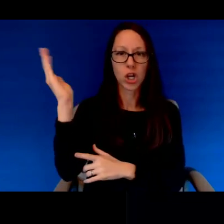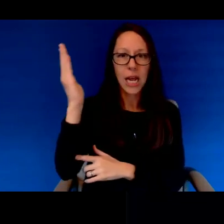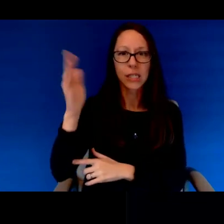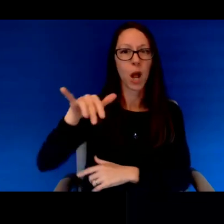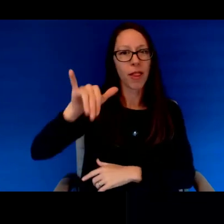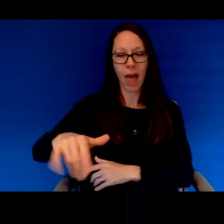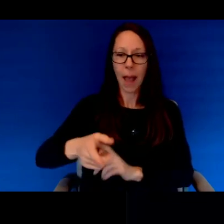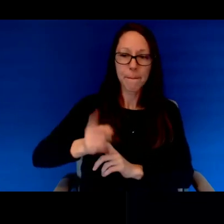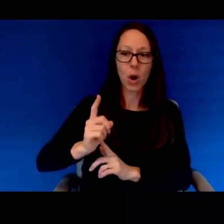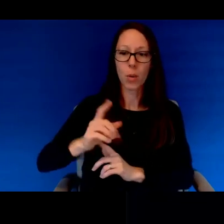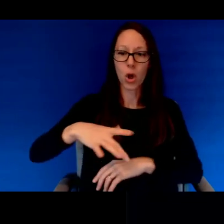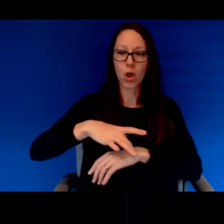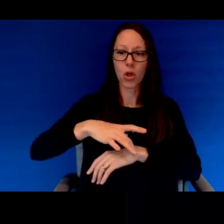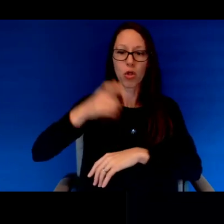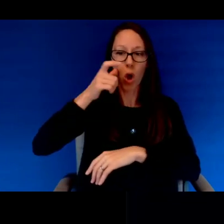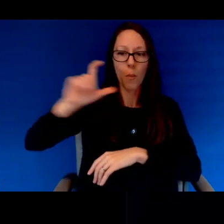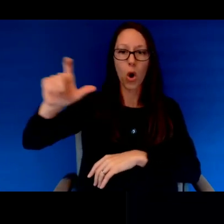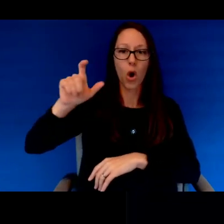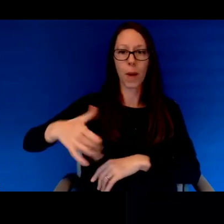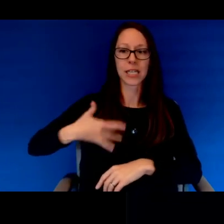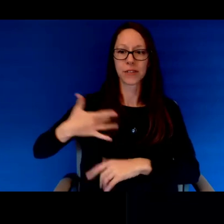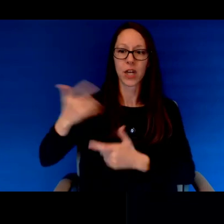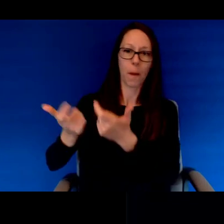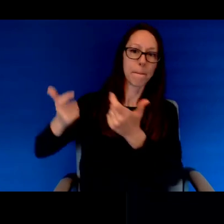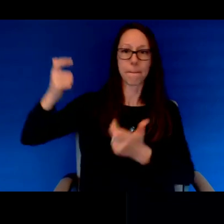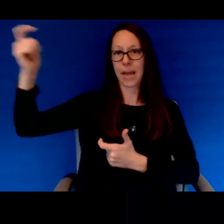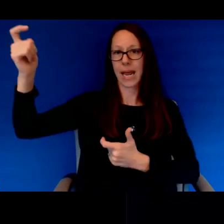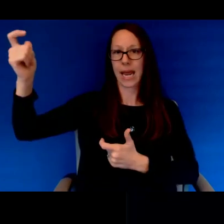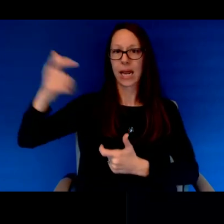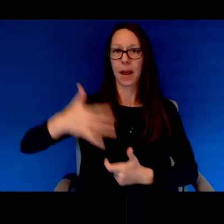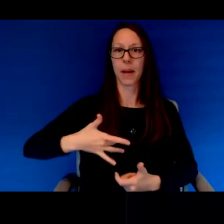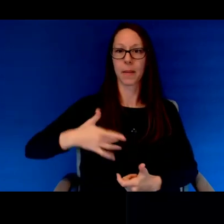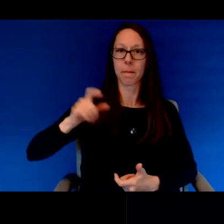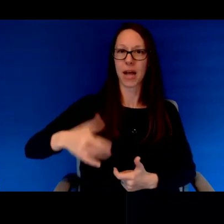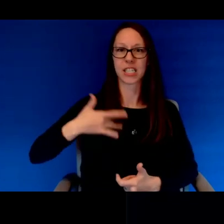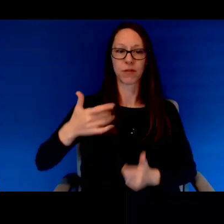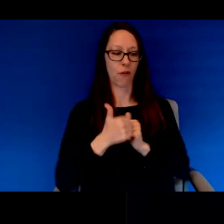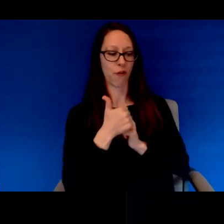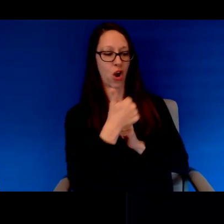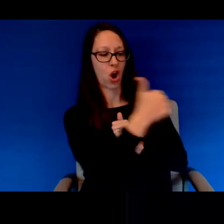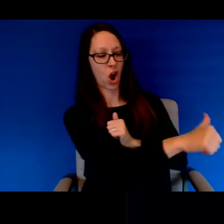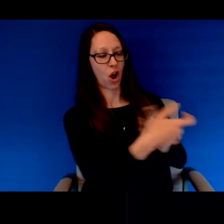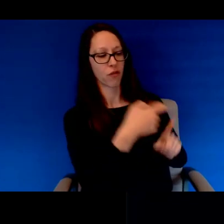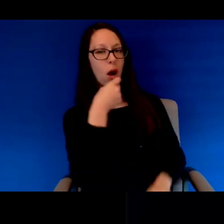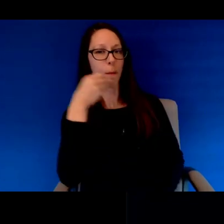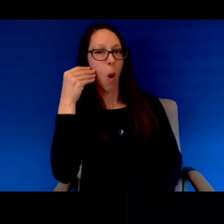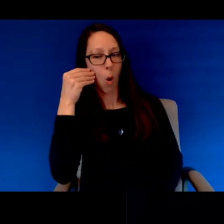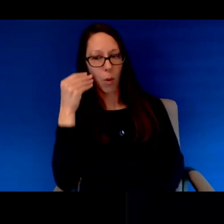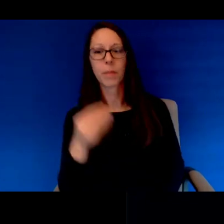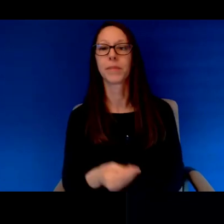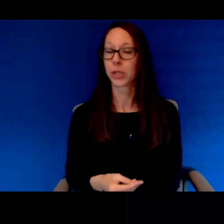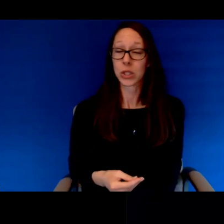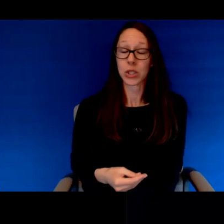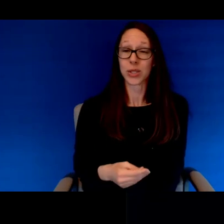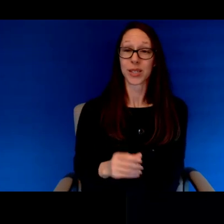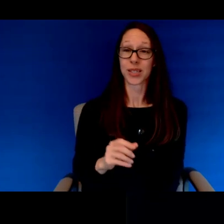moon just must feel really big and you must feel really far from home. Yeah. Yeah. Yeah, that seems really spooky.